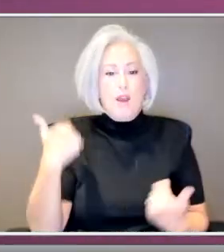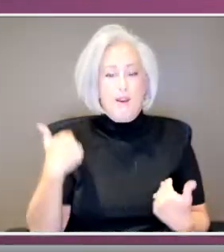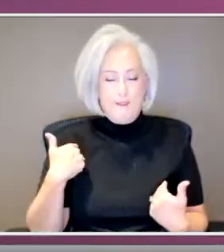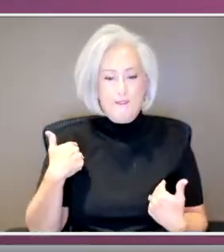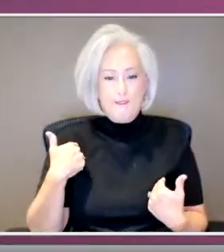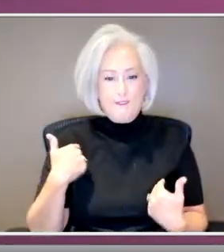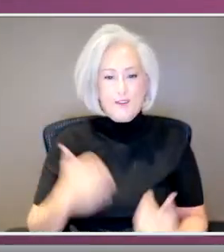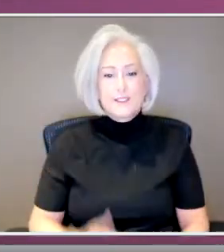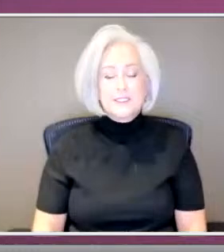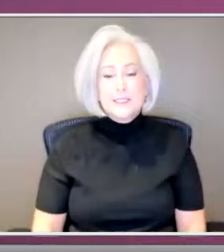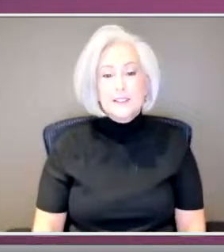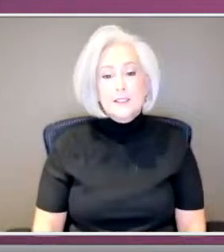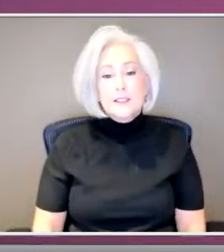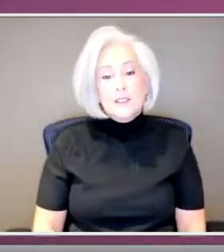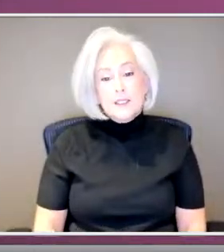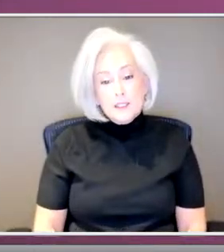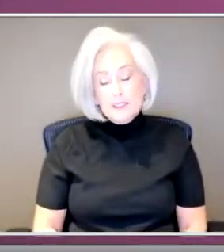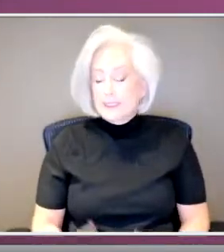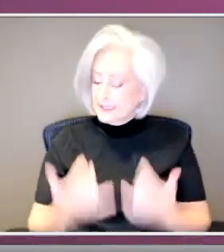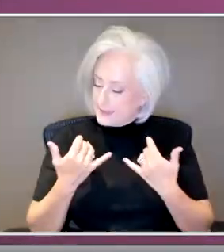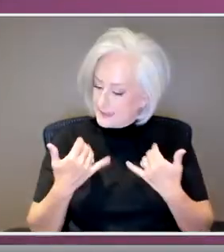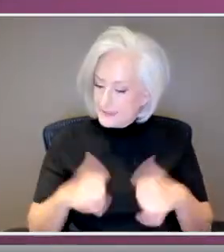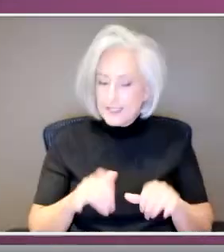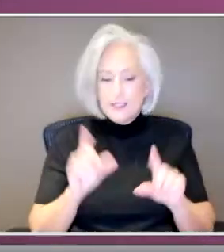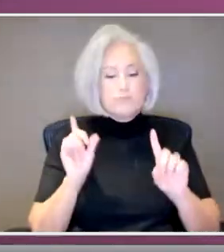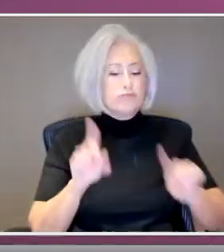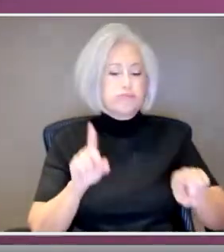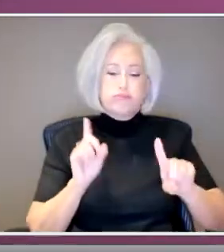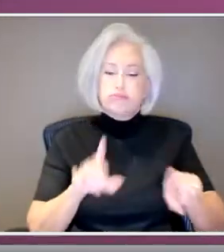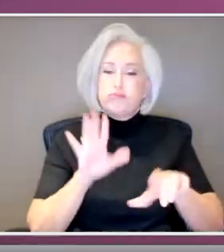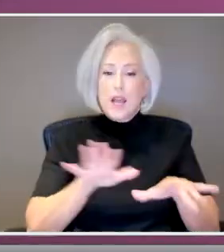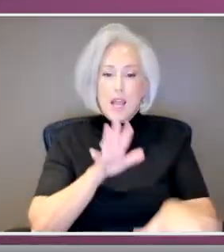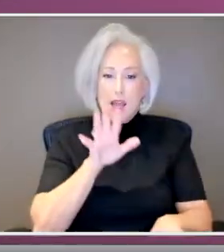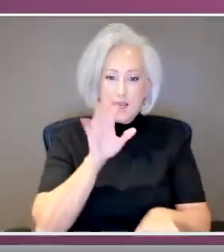still there's appointments happening and things happening that just kind of get